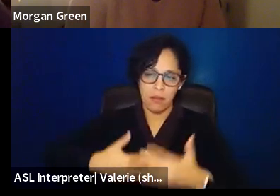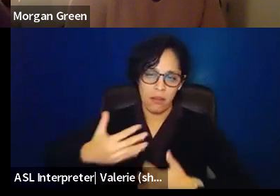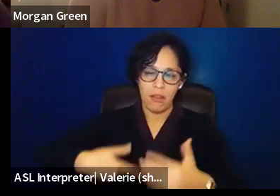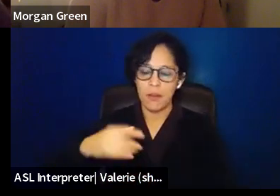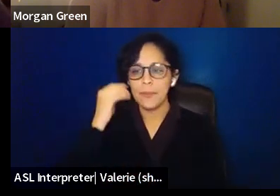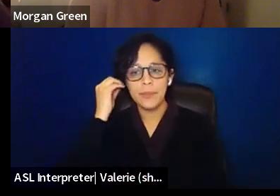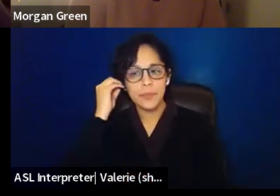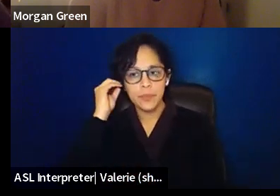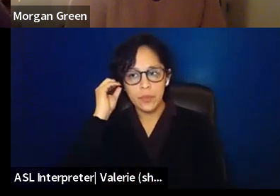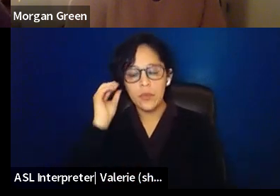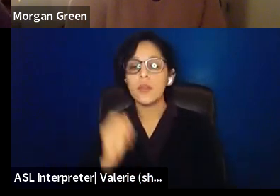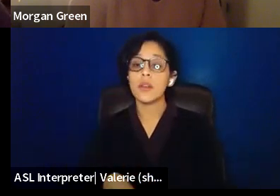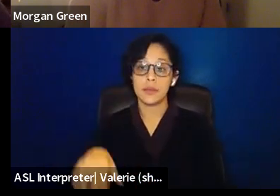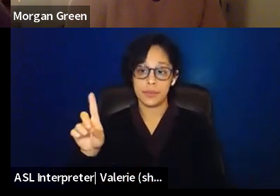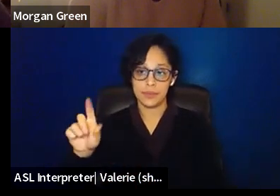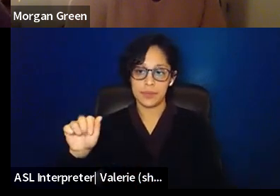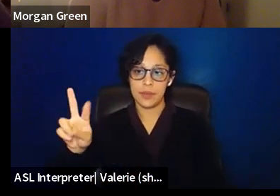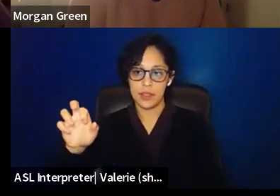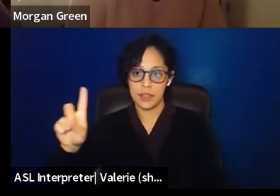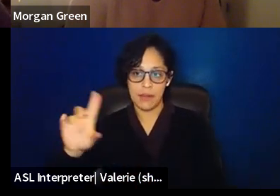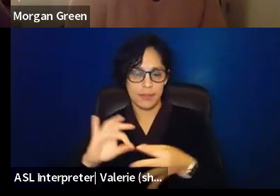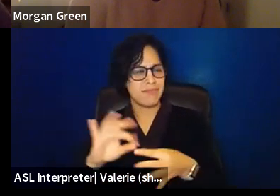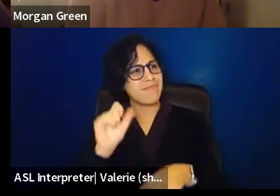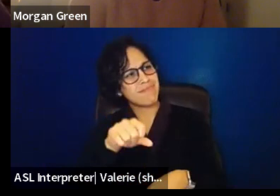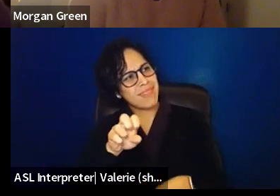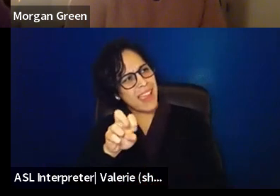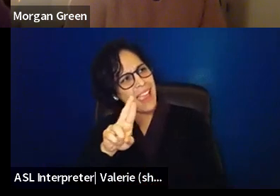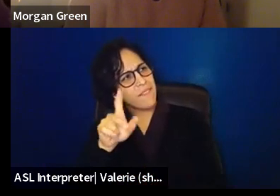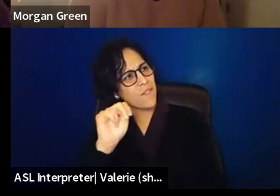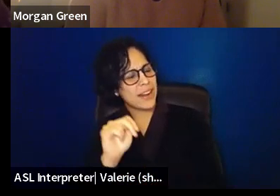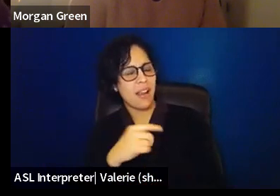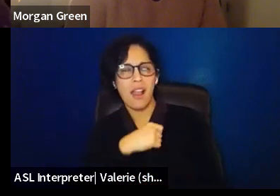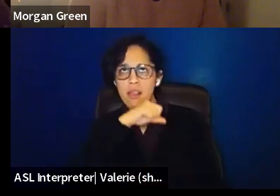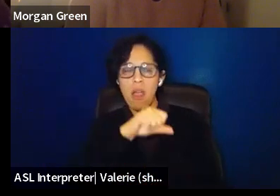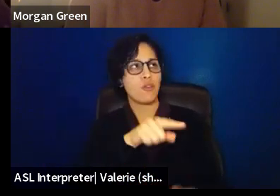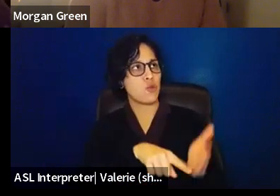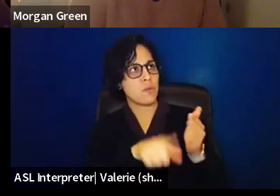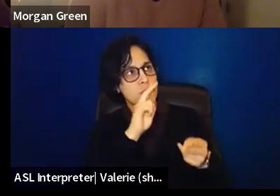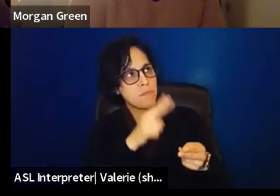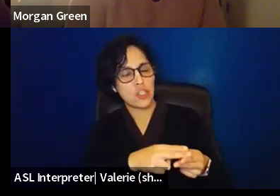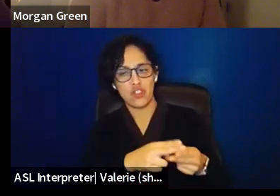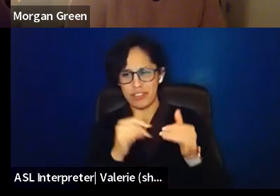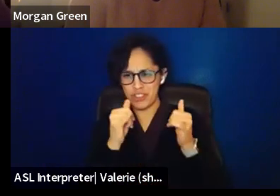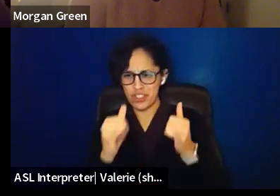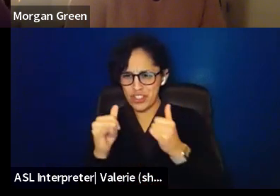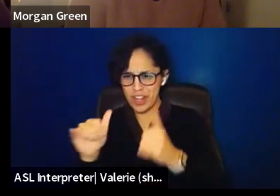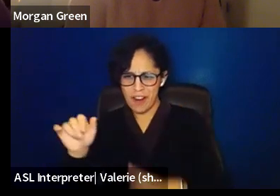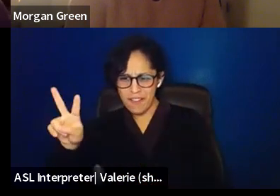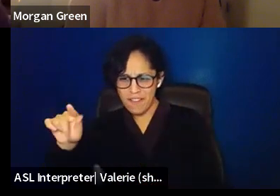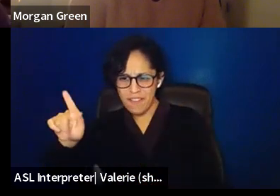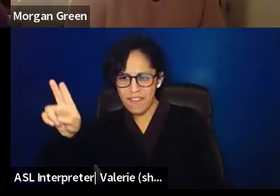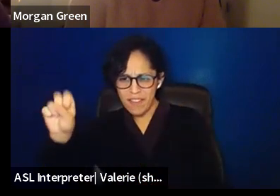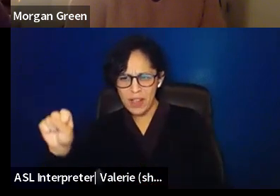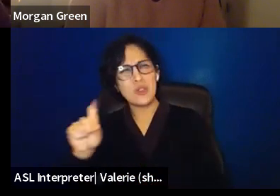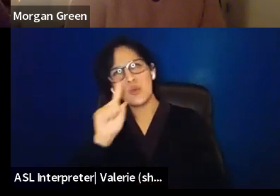Yeah, I mean, I love, Evren, that you talked about like a shared set of values. I think that's like fundamentally so important when you're going into shared leadership